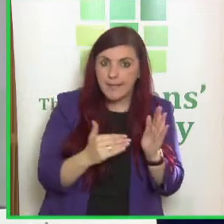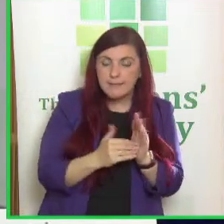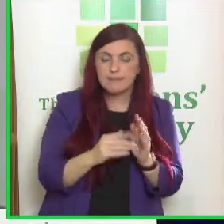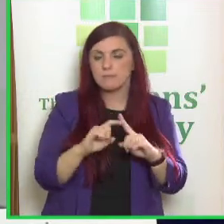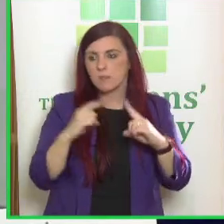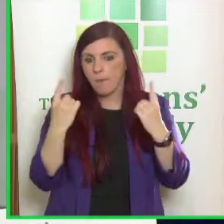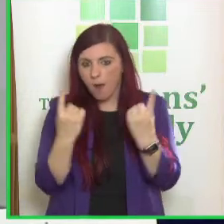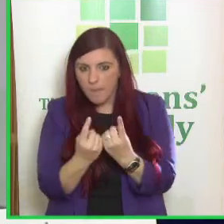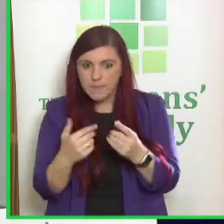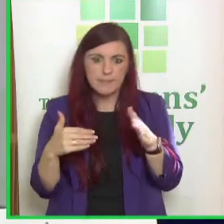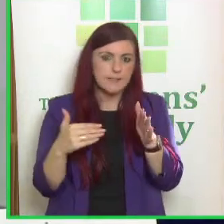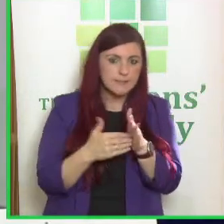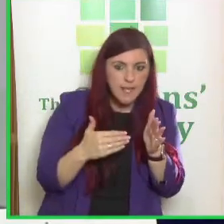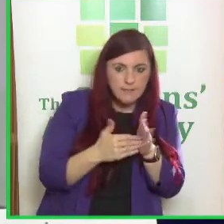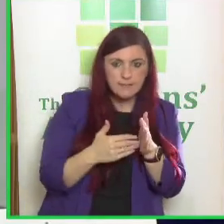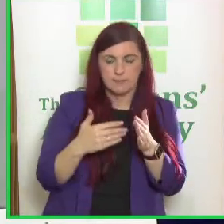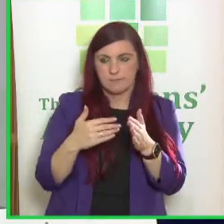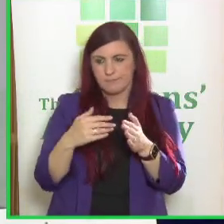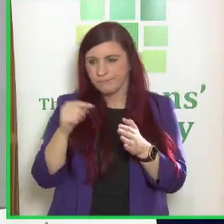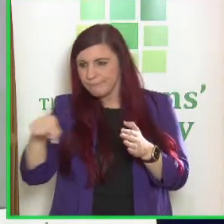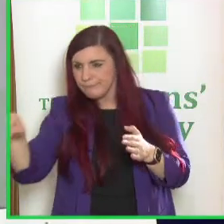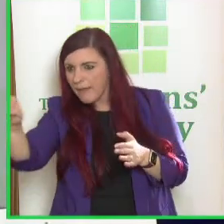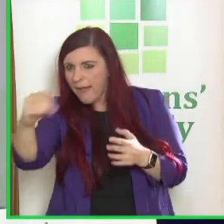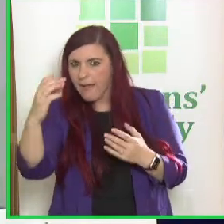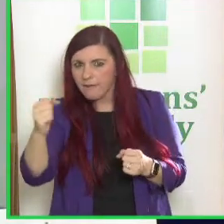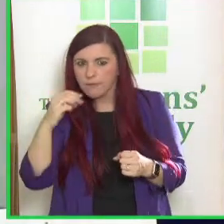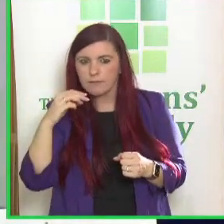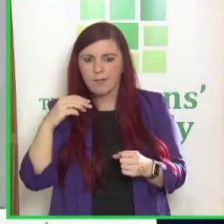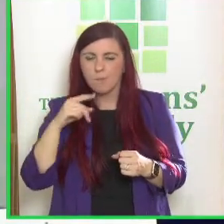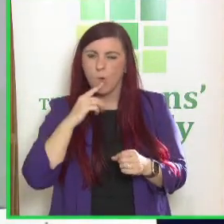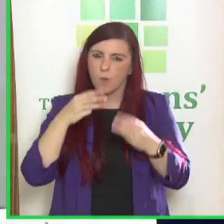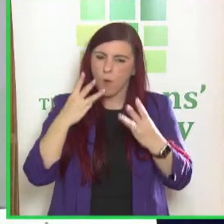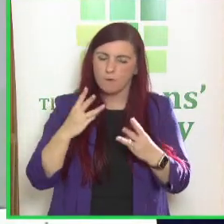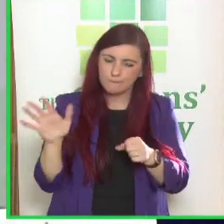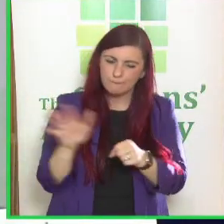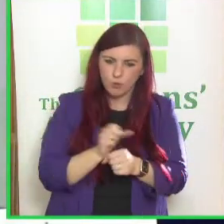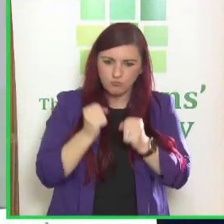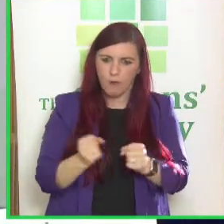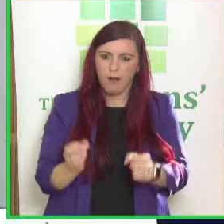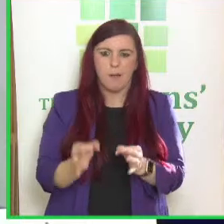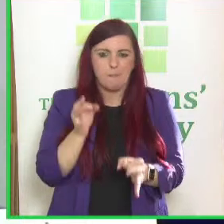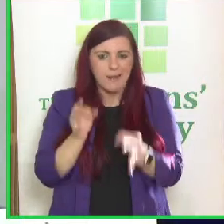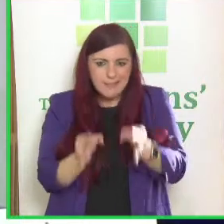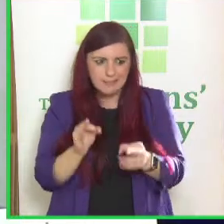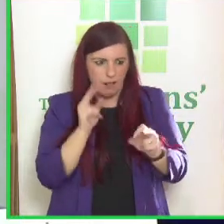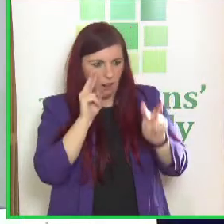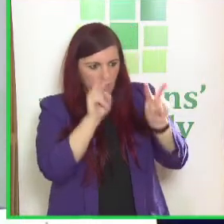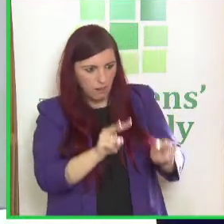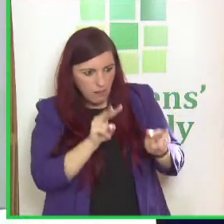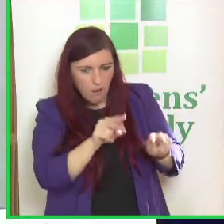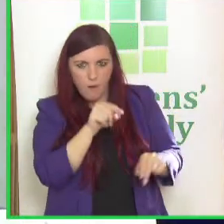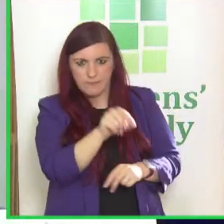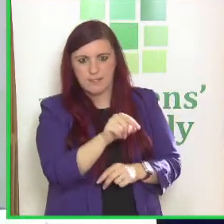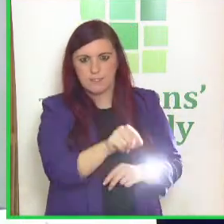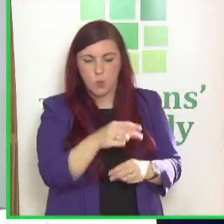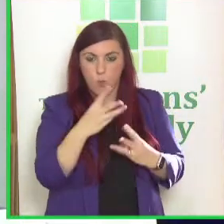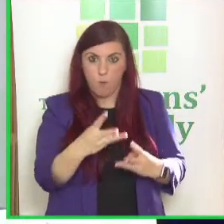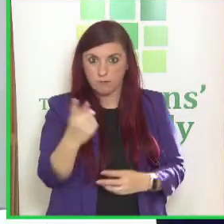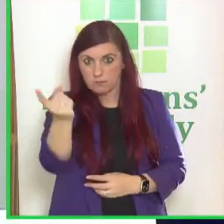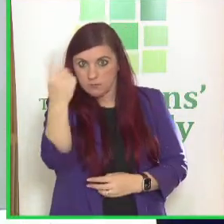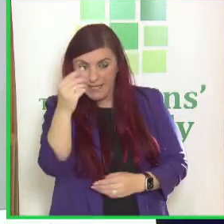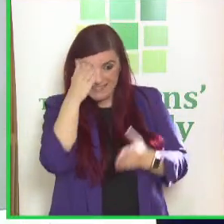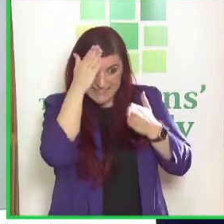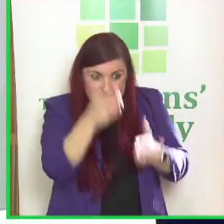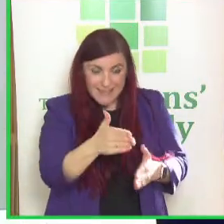yes, agencies all have a key role, but we really want to see the political oversight of this being very strong, and we are calling for a dedicated Cabinet